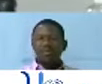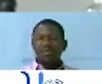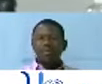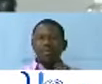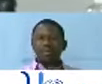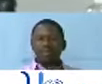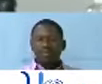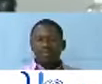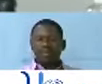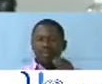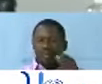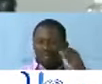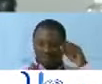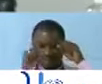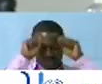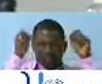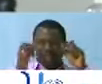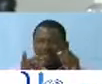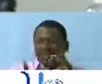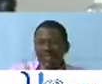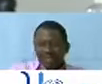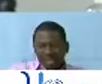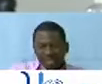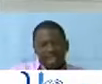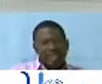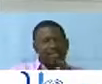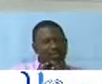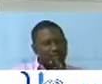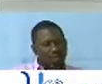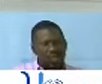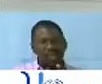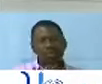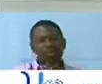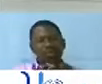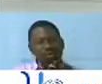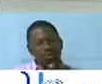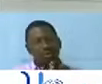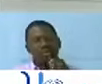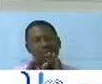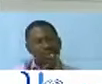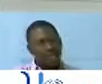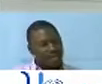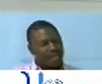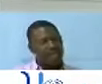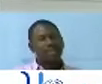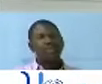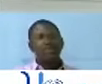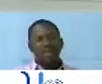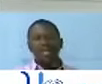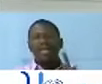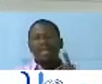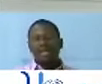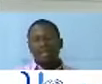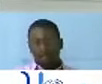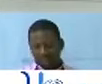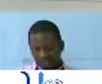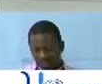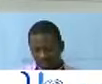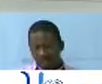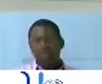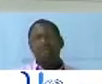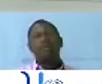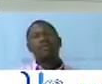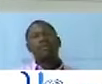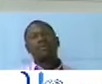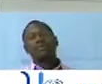into you would I mean, and it's now we can say we can laugh about it, but imagine the indignity of